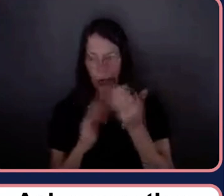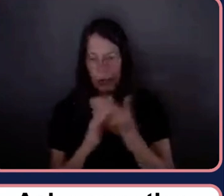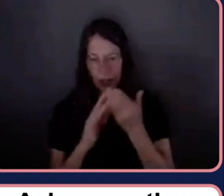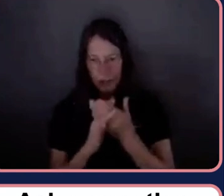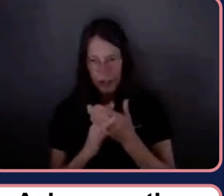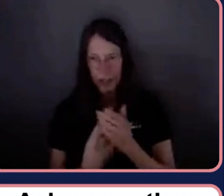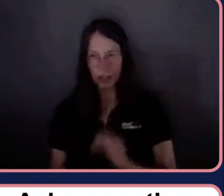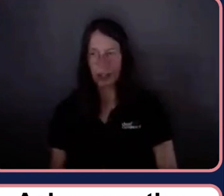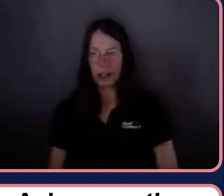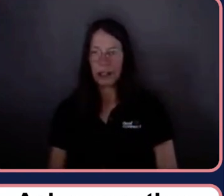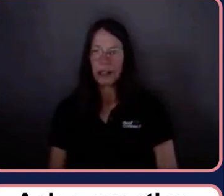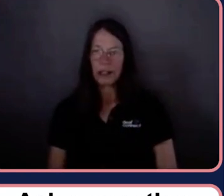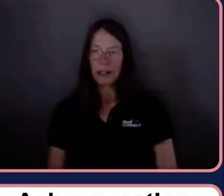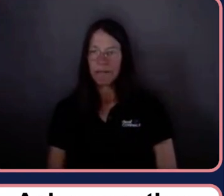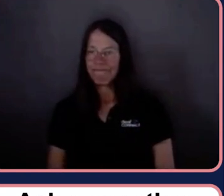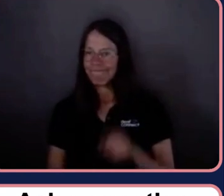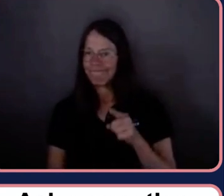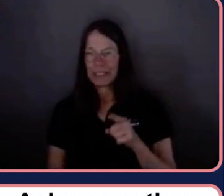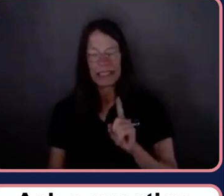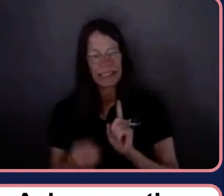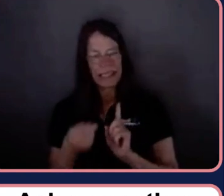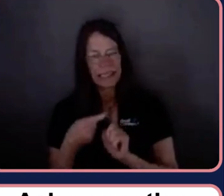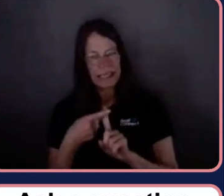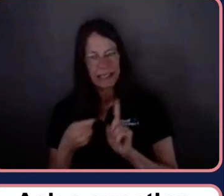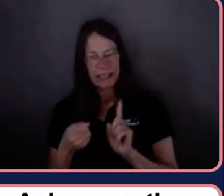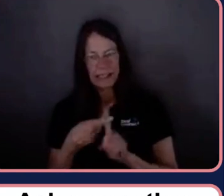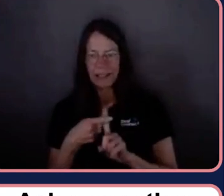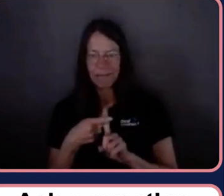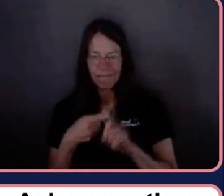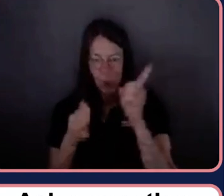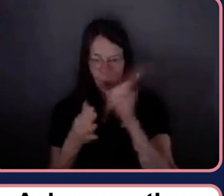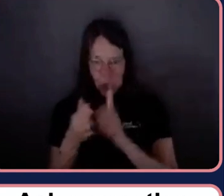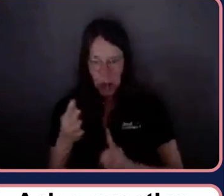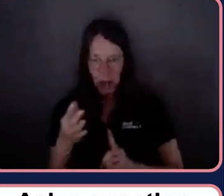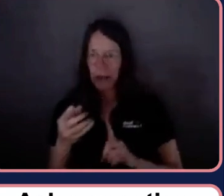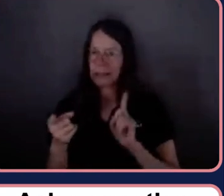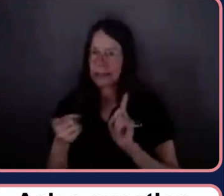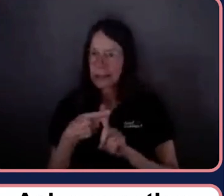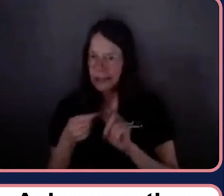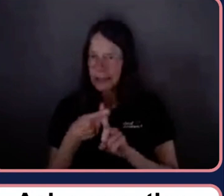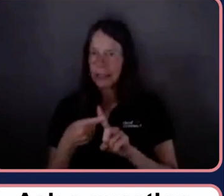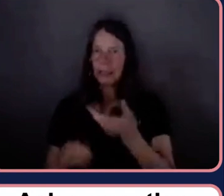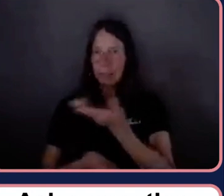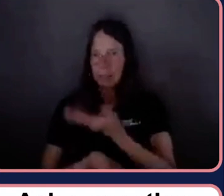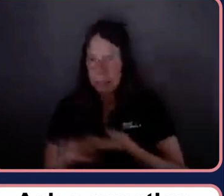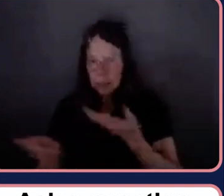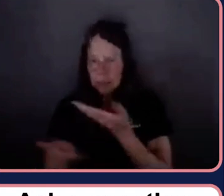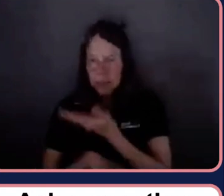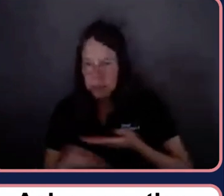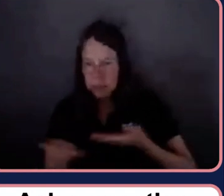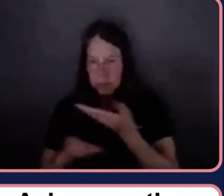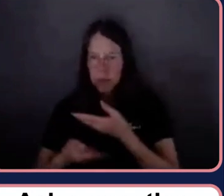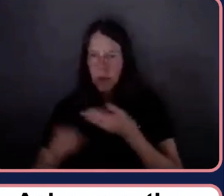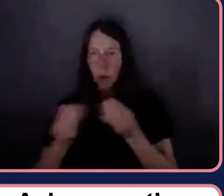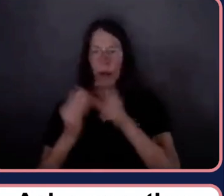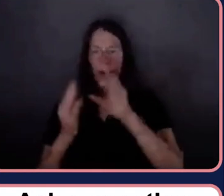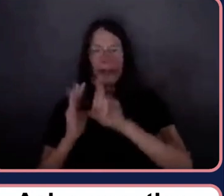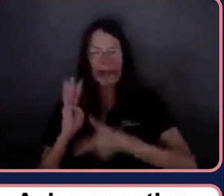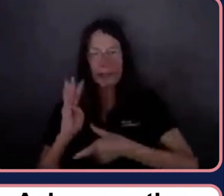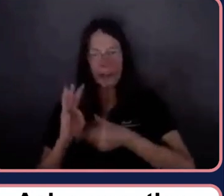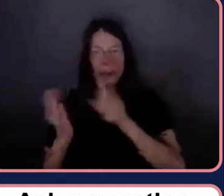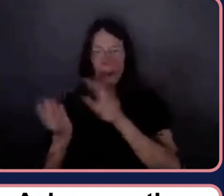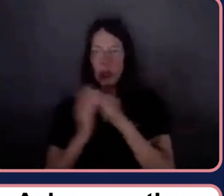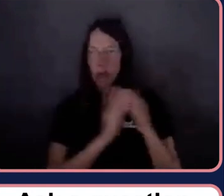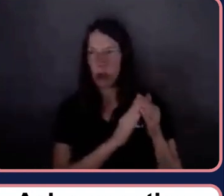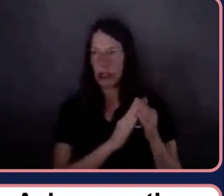These elements are still subject to design and engagement with the disability community and other stakeholders.